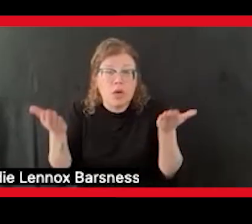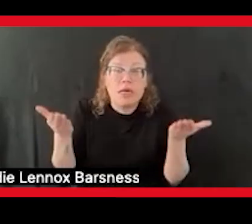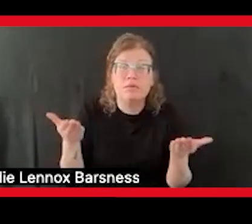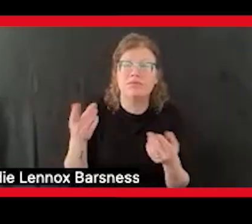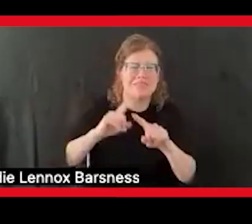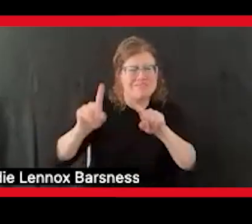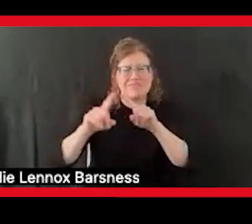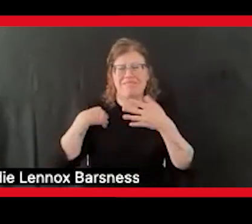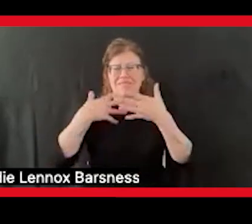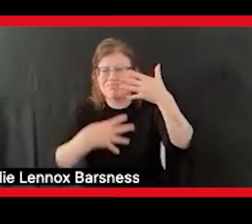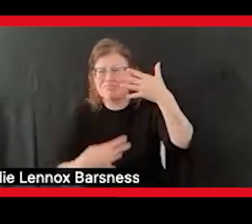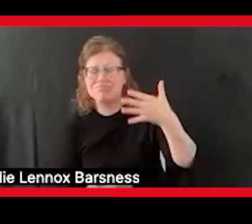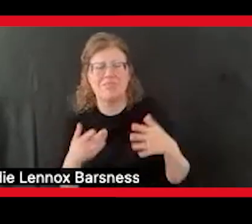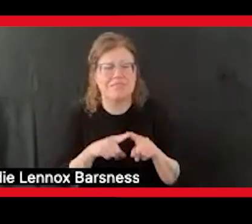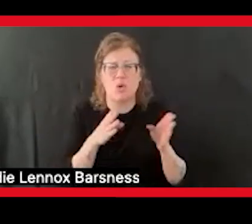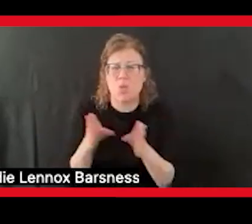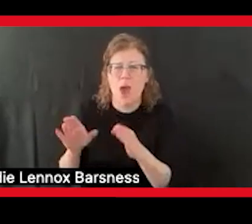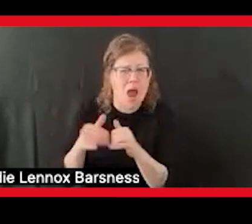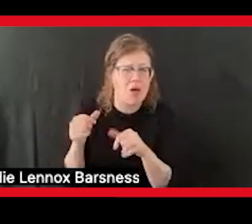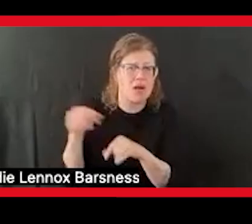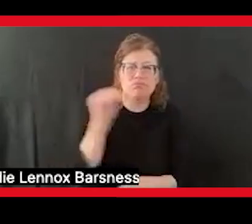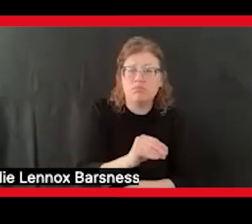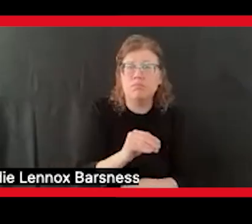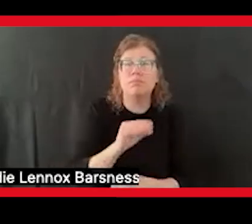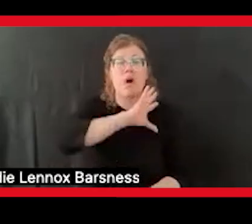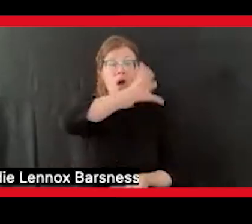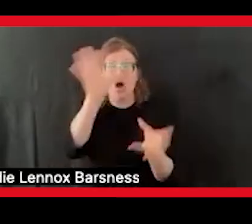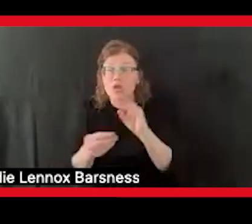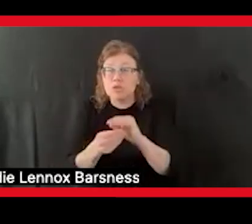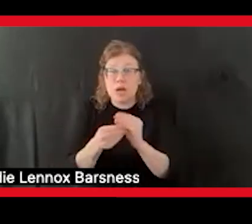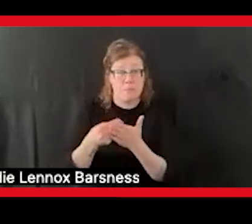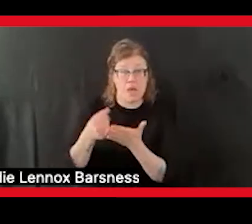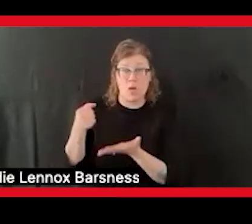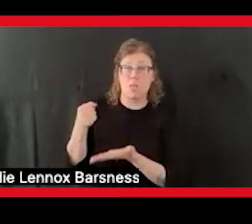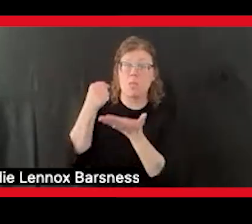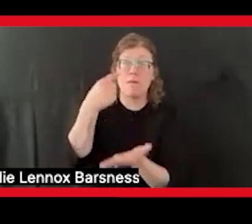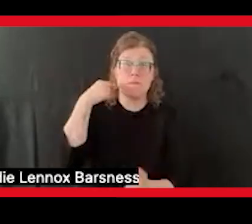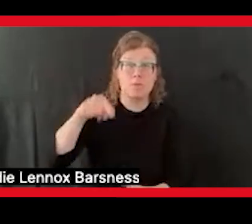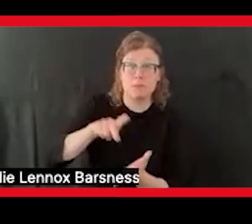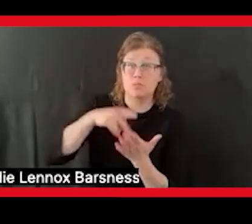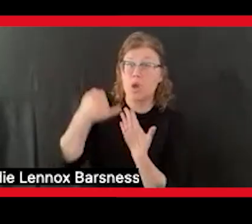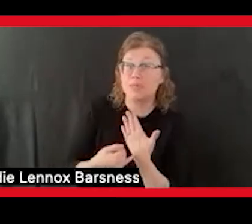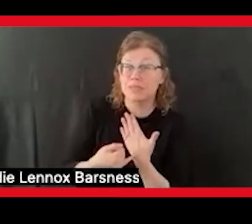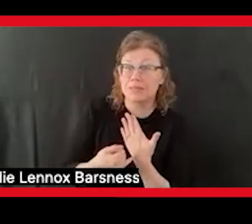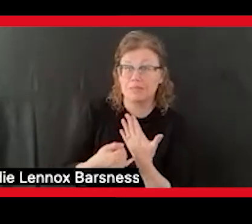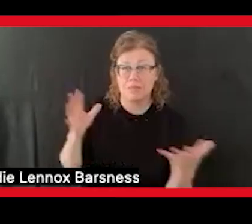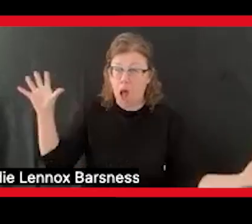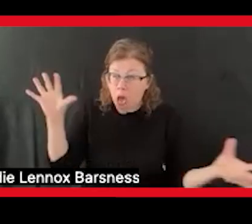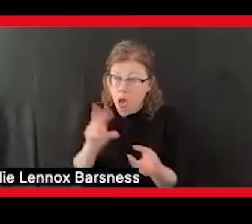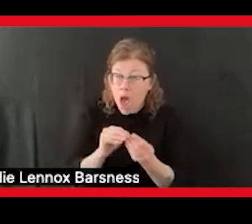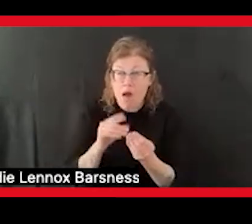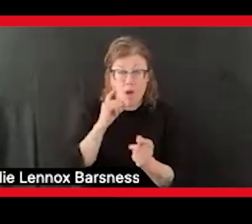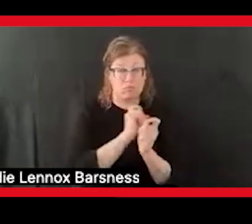The total grant funding available through this program is $800,000. Deadline